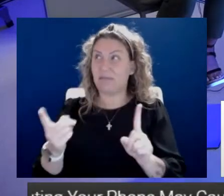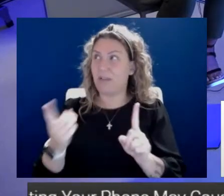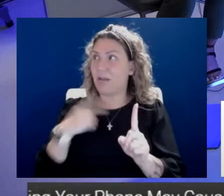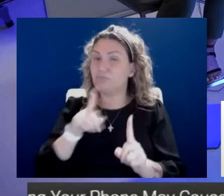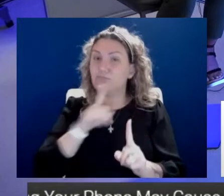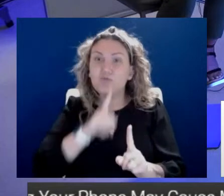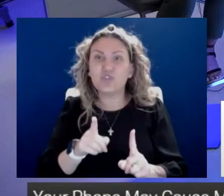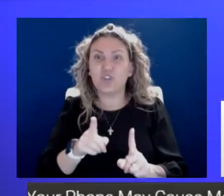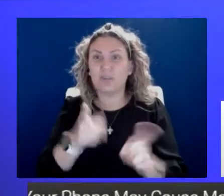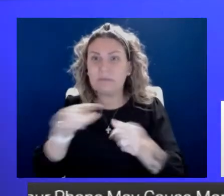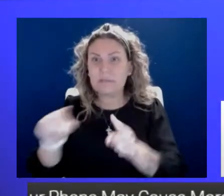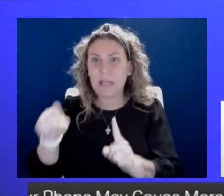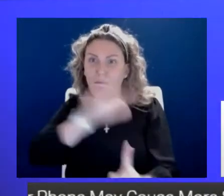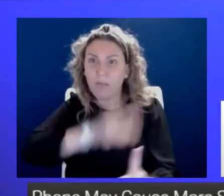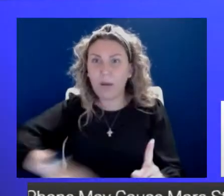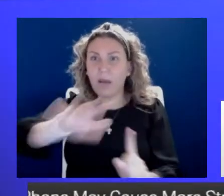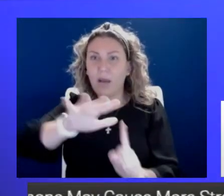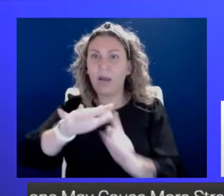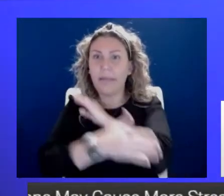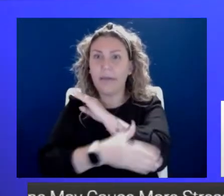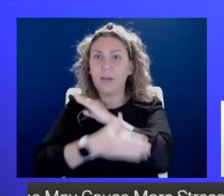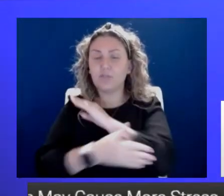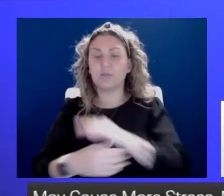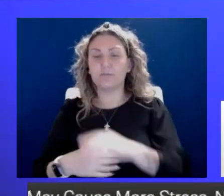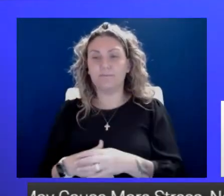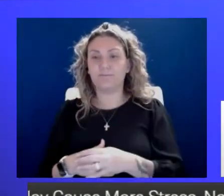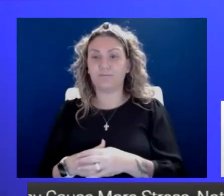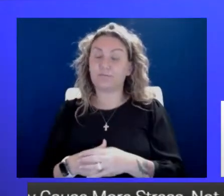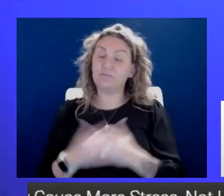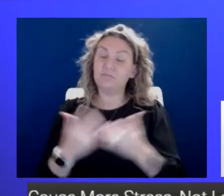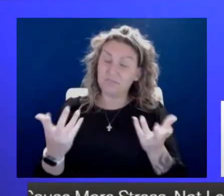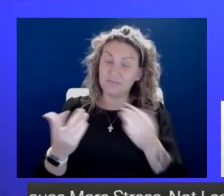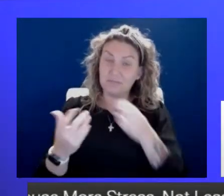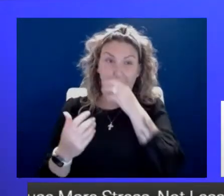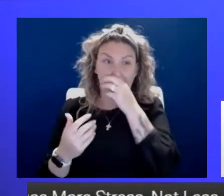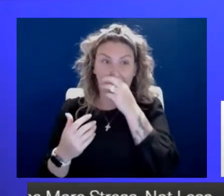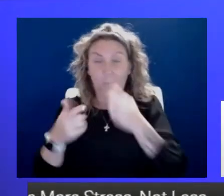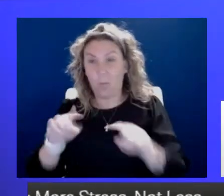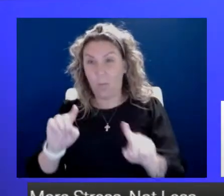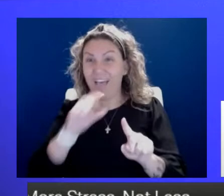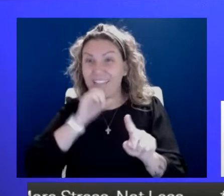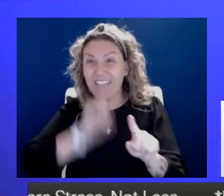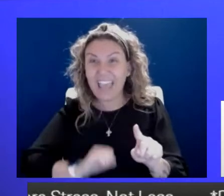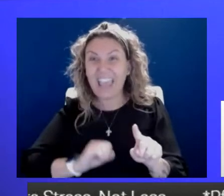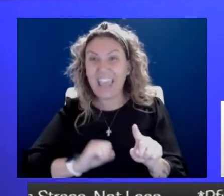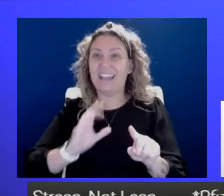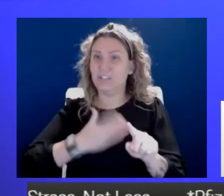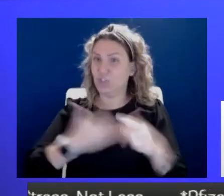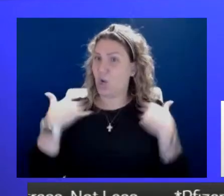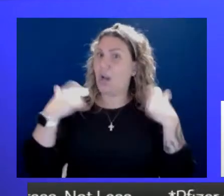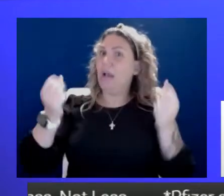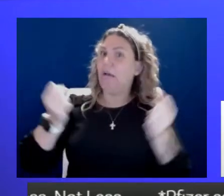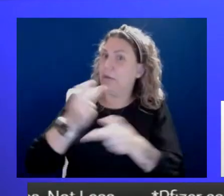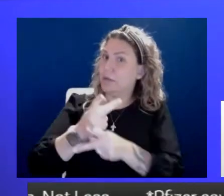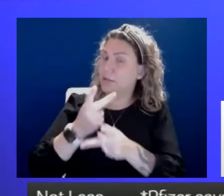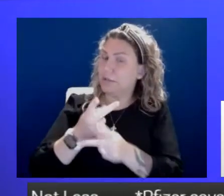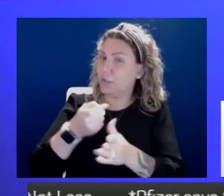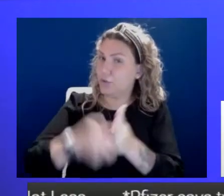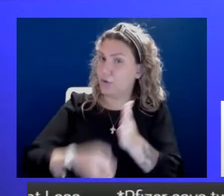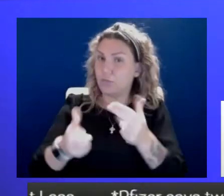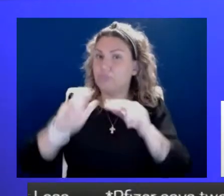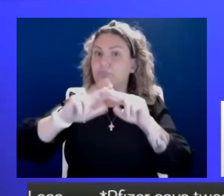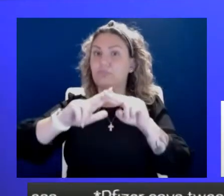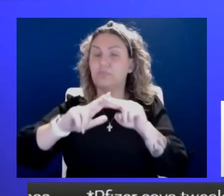country. Right. I think, it's fair to say as we age, our healthcare costs may rise. Medicare